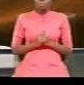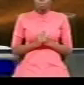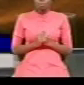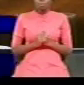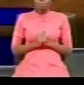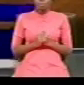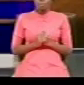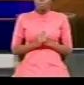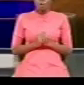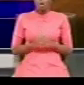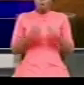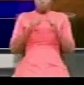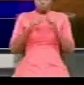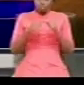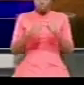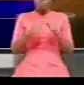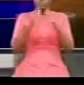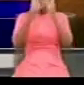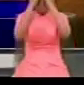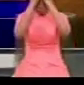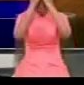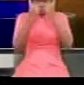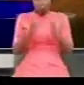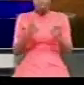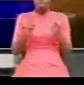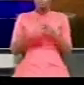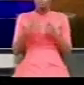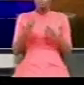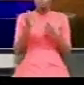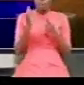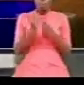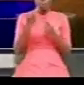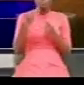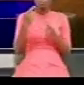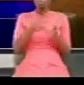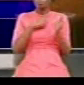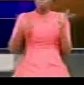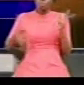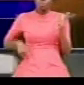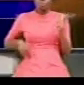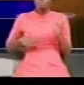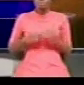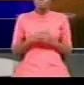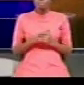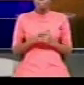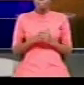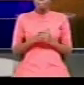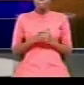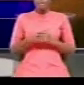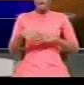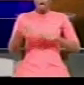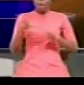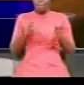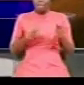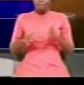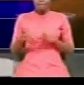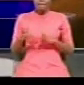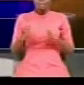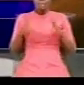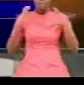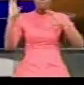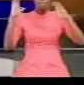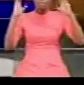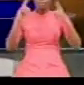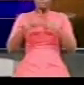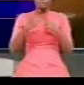Consistent obedience to the word of God. Commitment to the